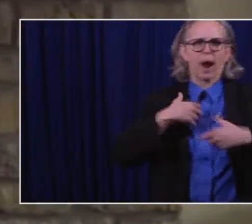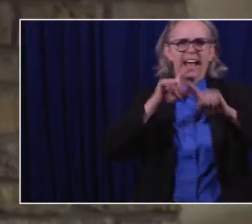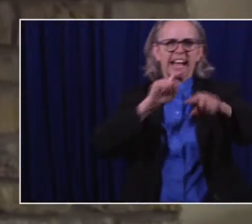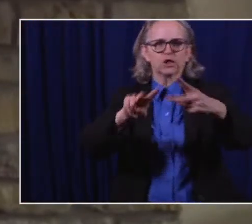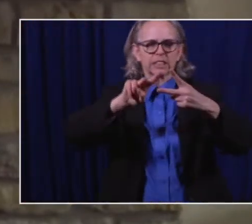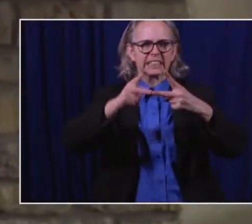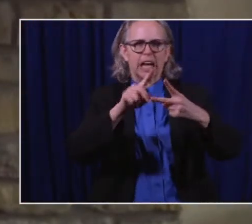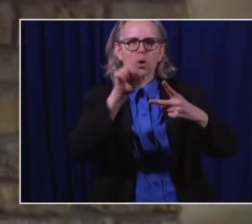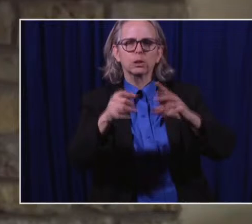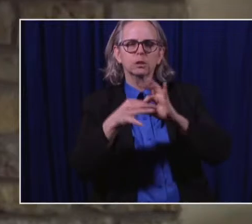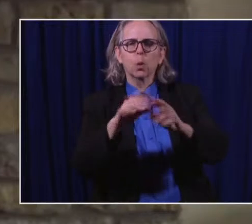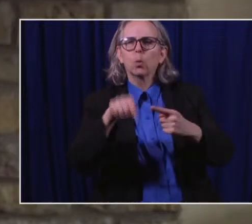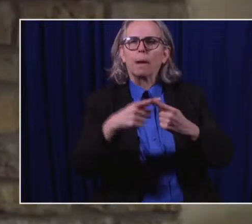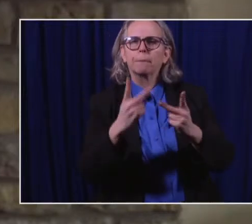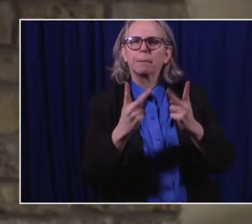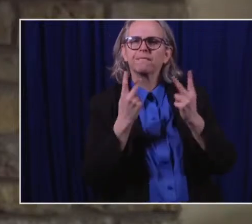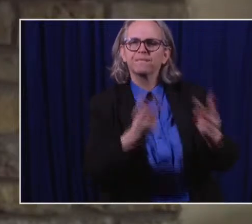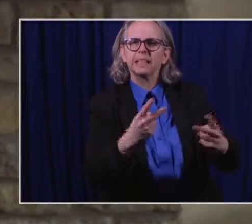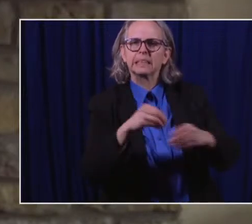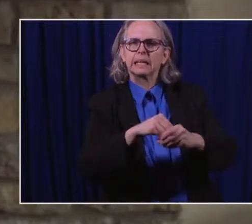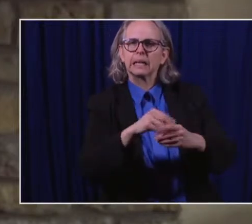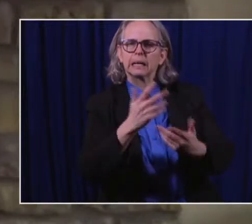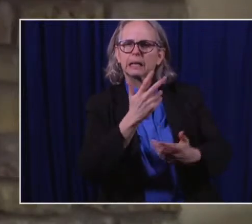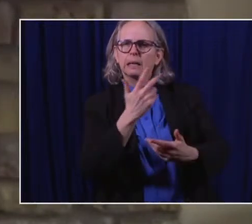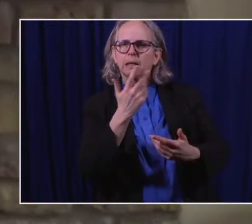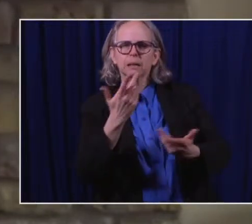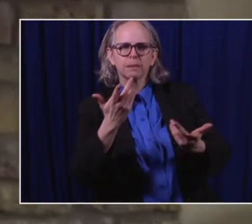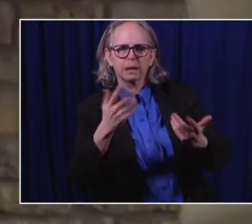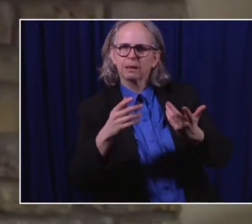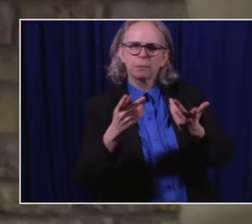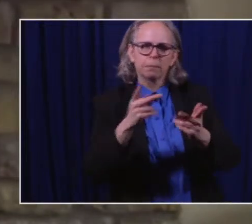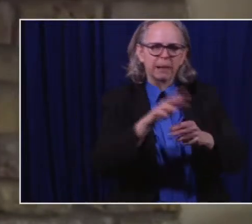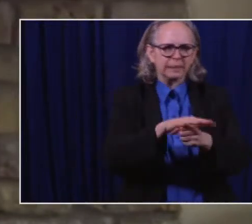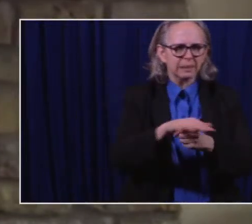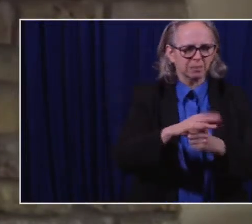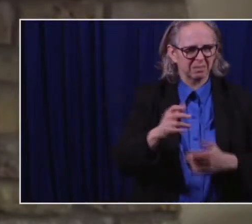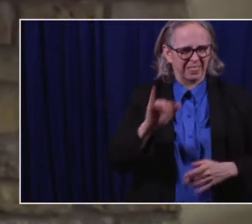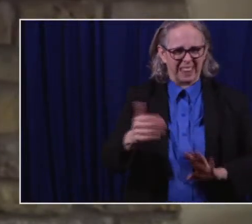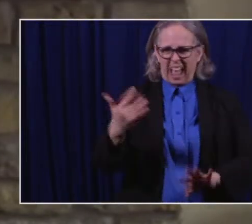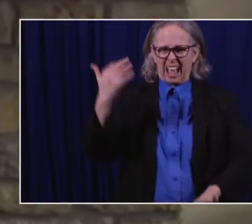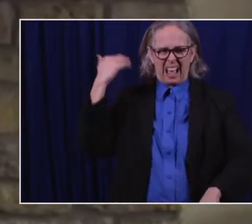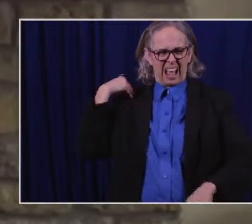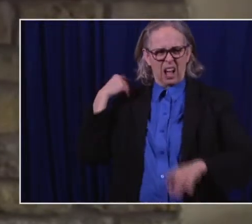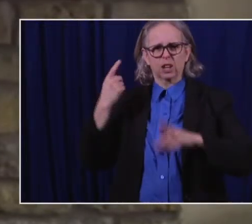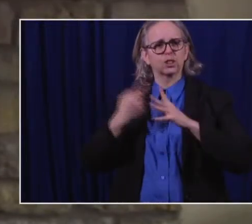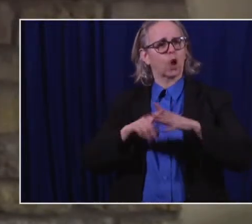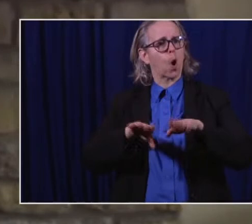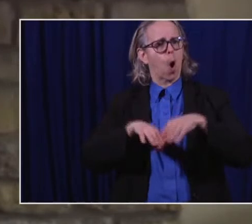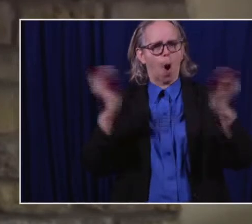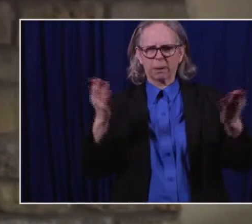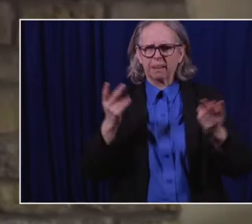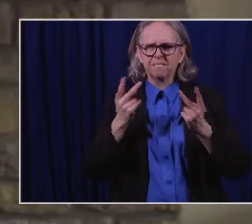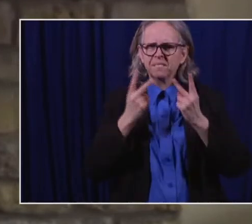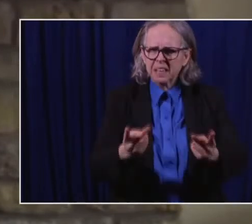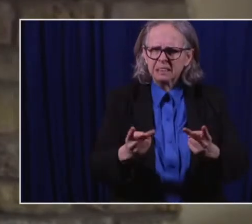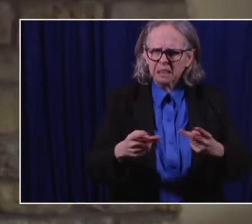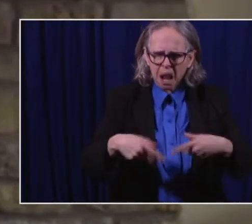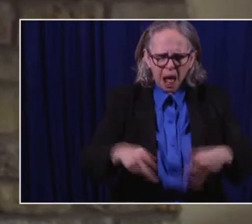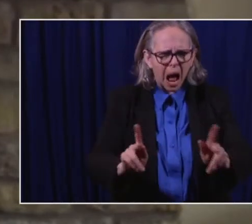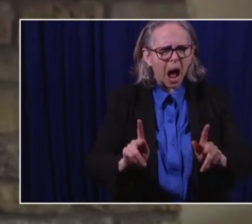You know, we opened up in July visitation. So this really lies with